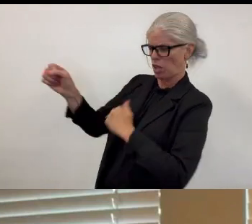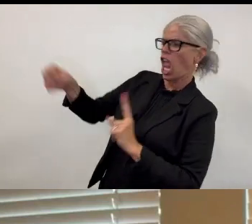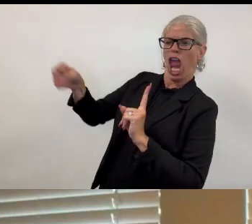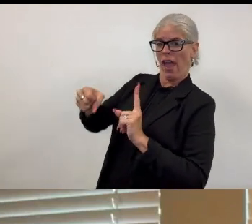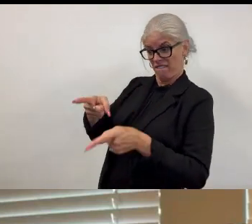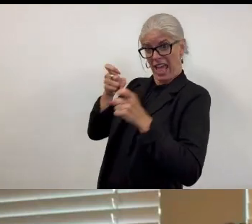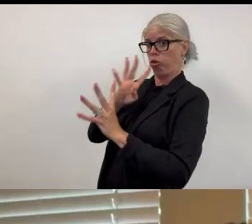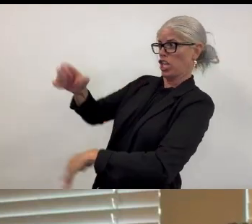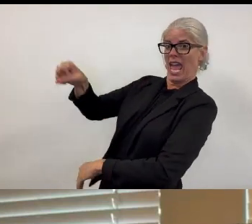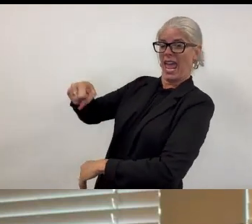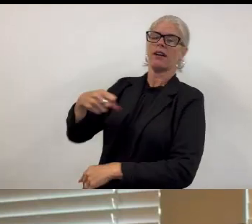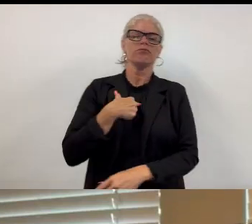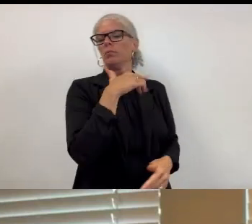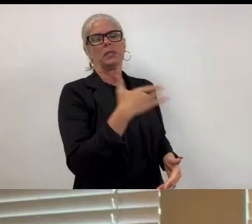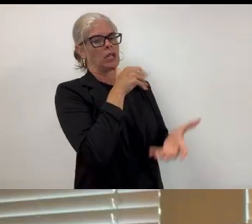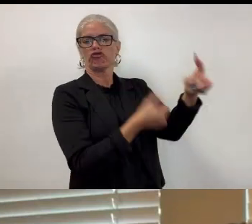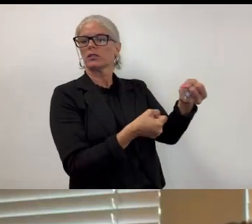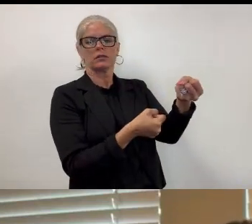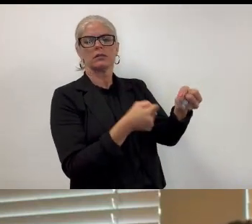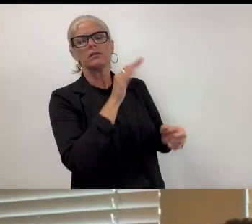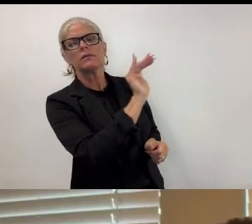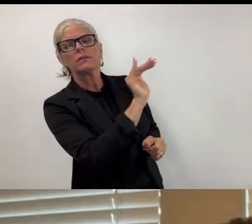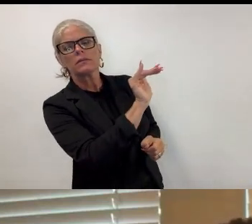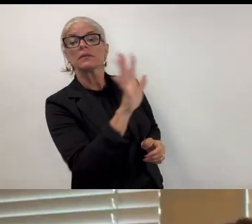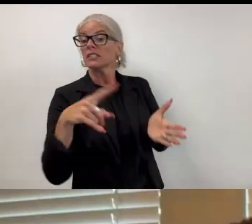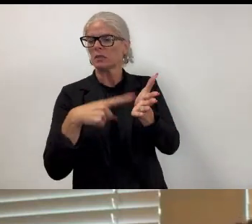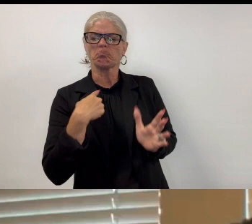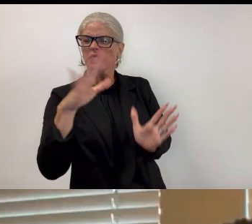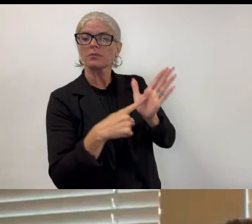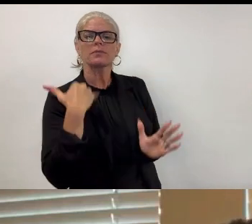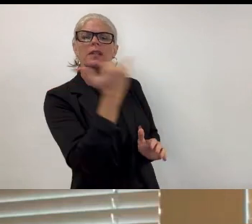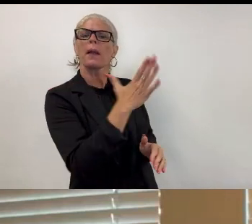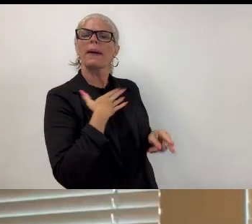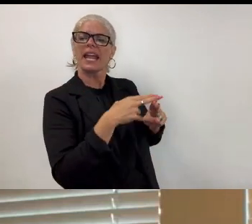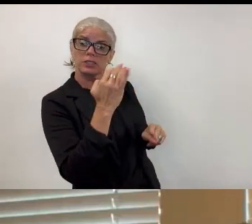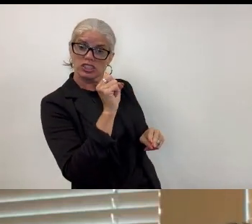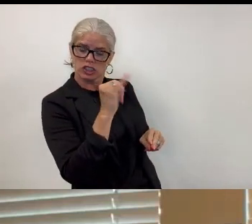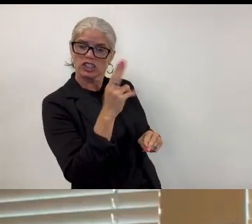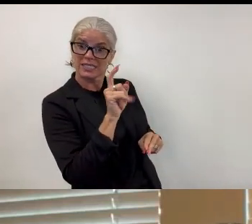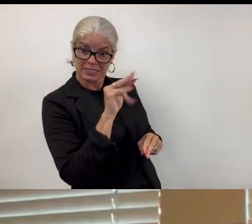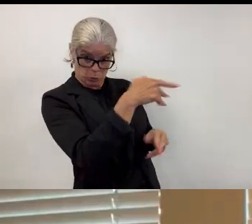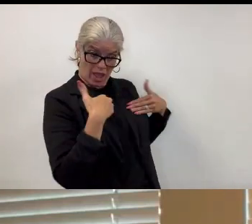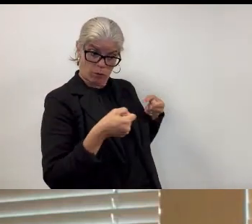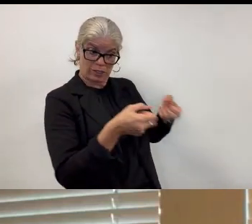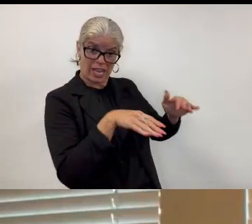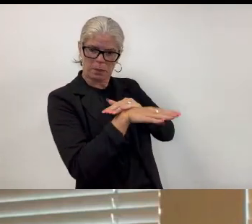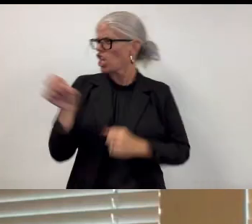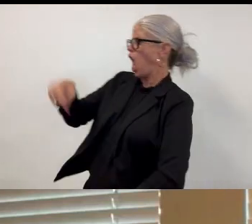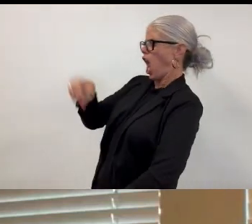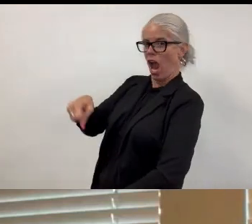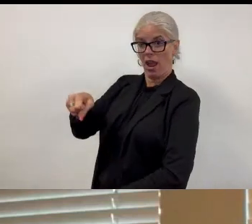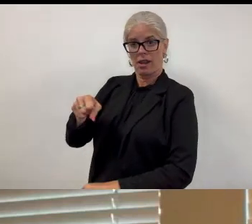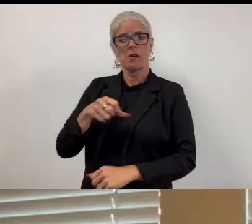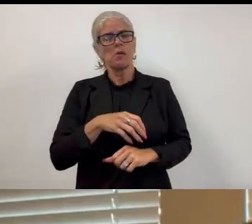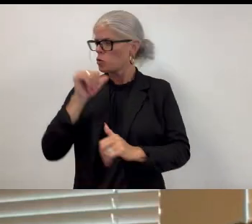answer too quickly, then that's how I know I need to do some more research. If I call and I say, hi, my name's Justin, I'm coming at this time. Is